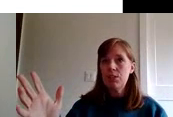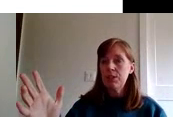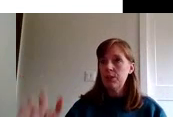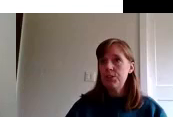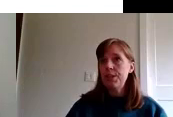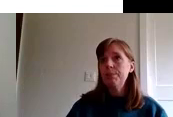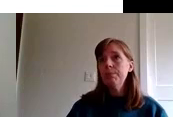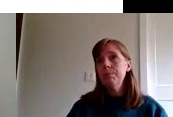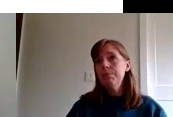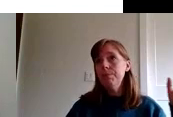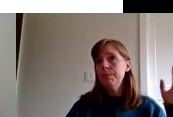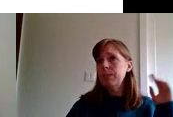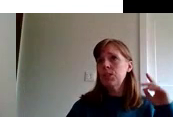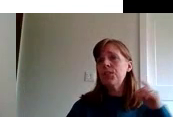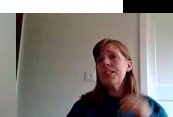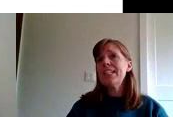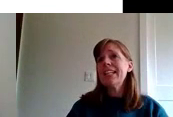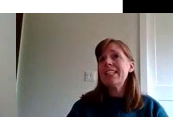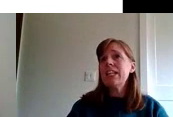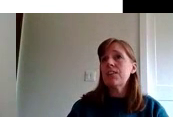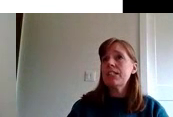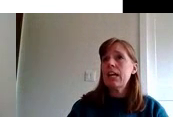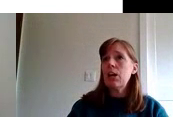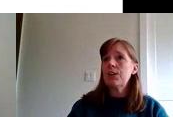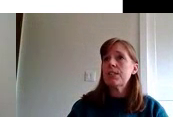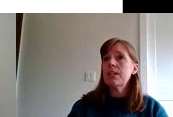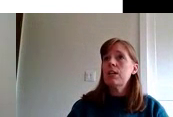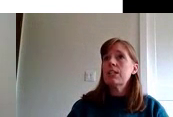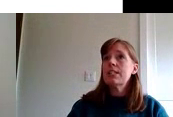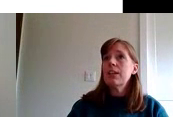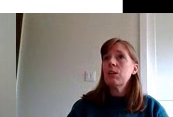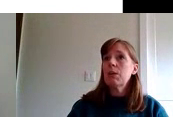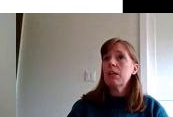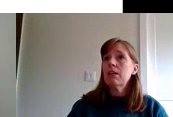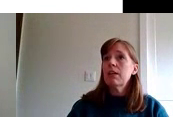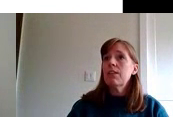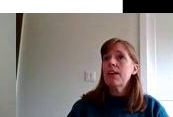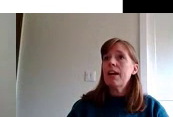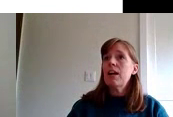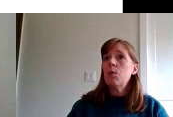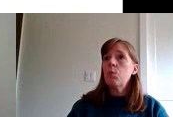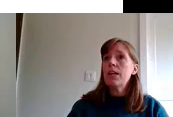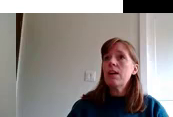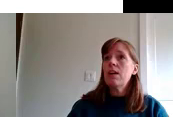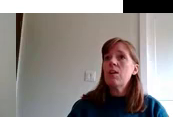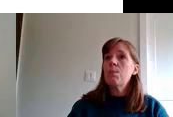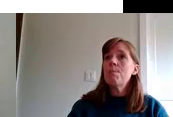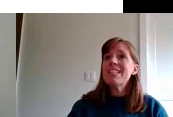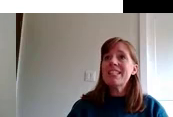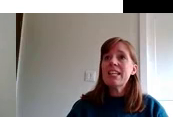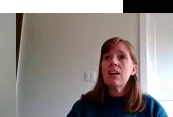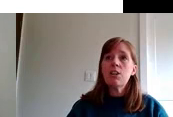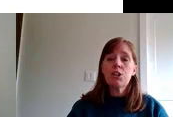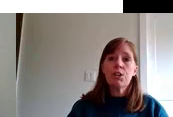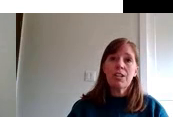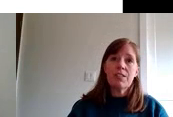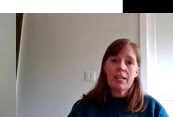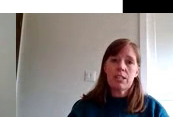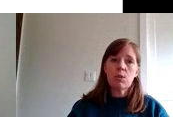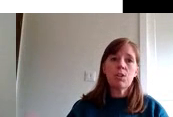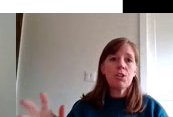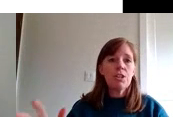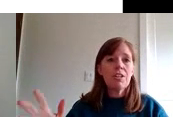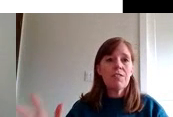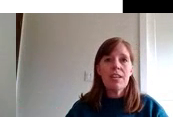kinetic and potential energy. So the first thing I see are these errors. It's telling me that we are missing